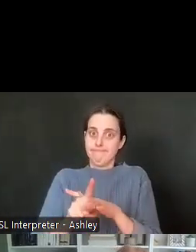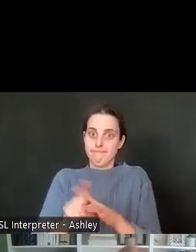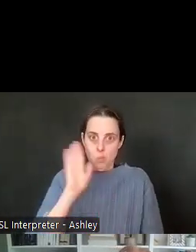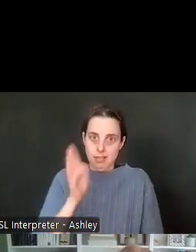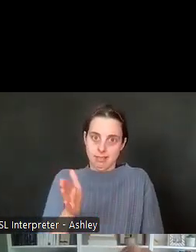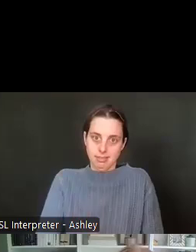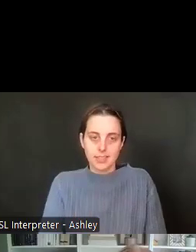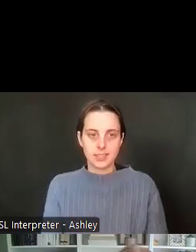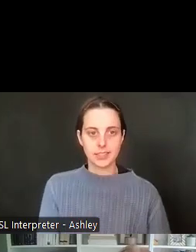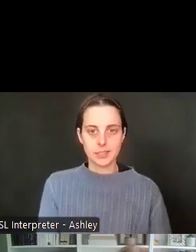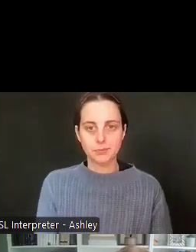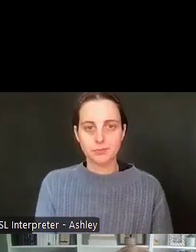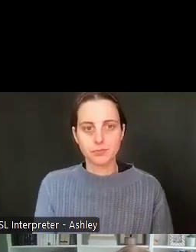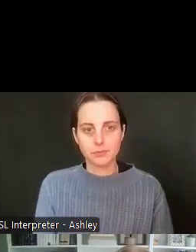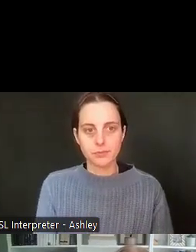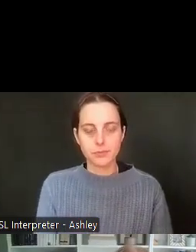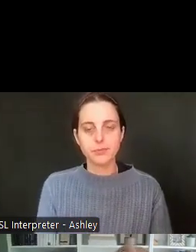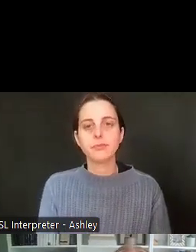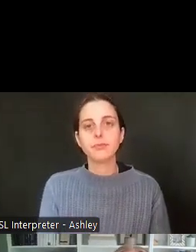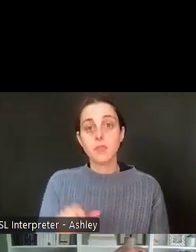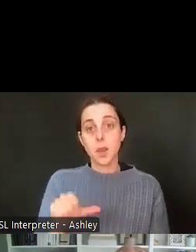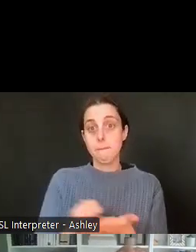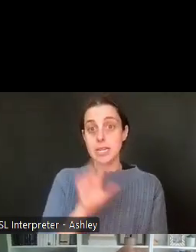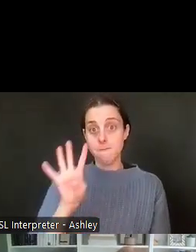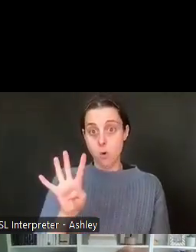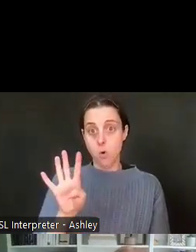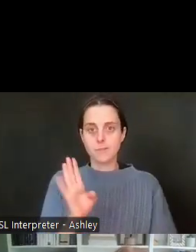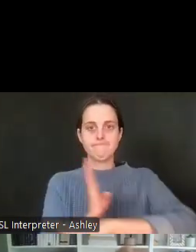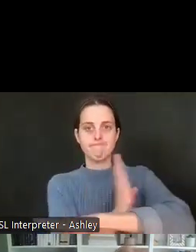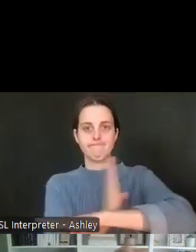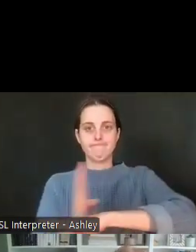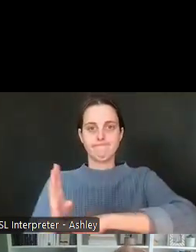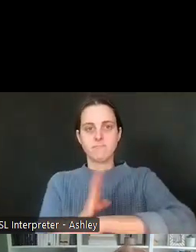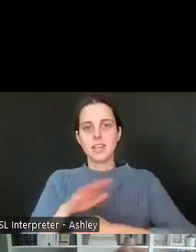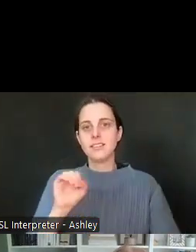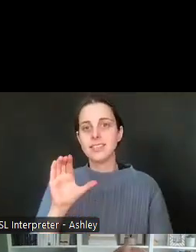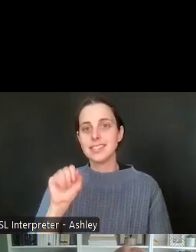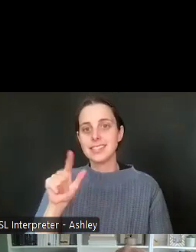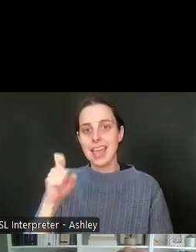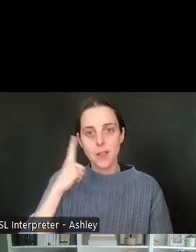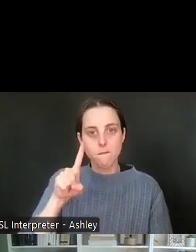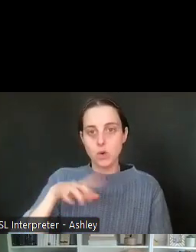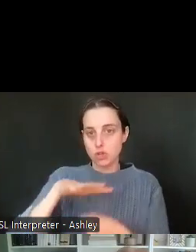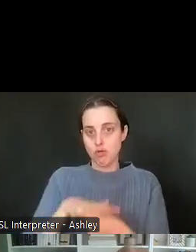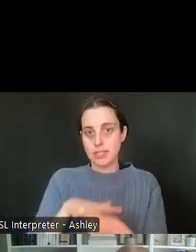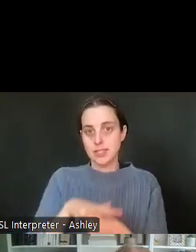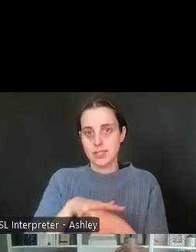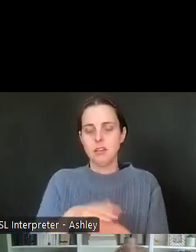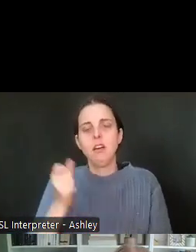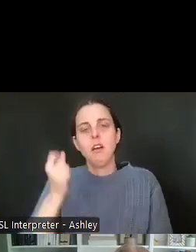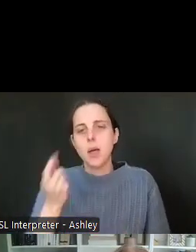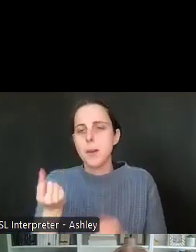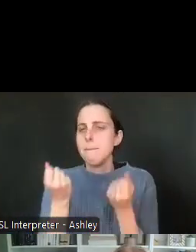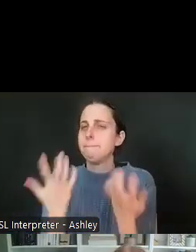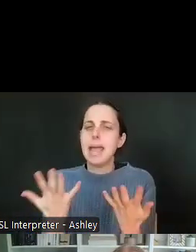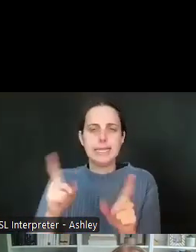see a Likert scale for stress. This is the one I use most often. There are hundreds of Likert scales